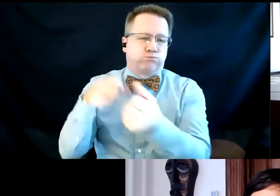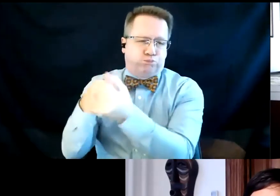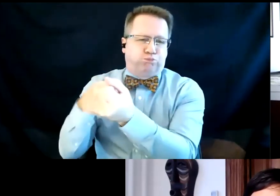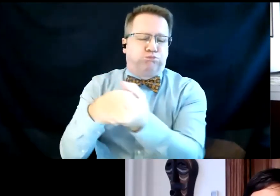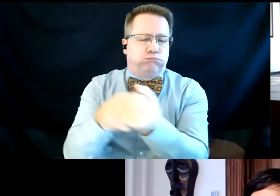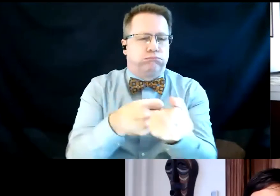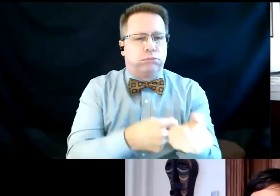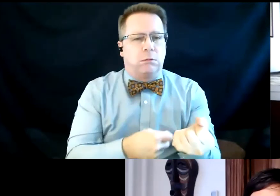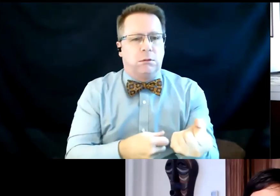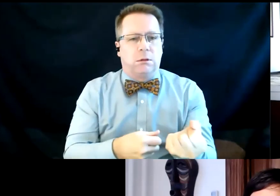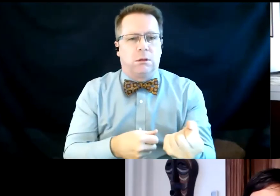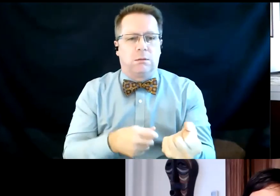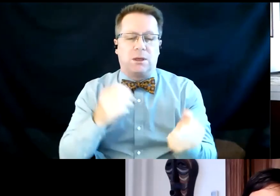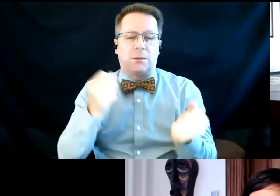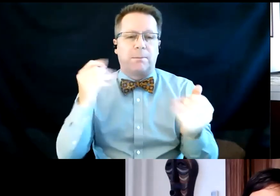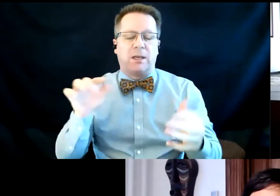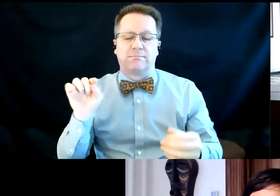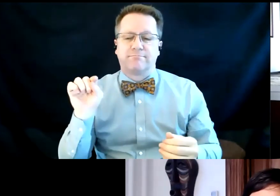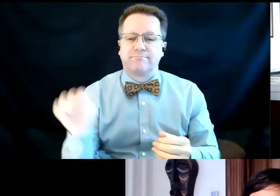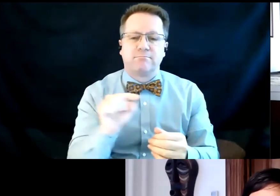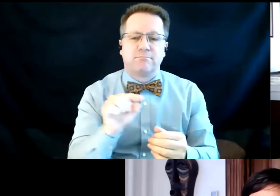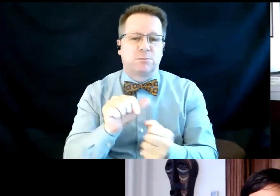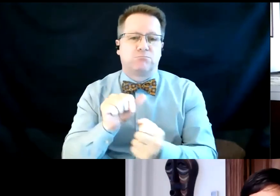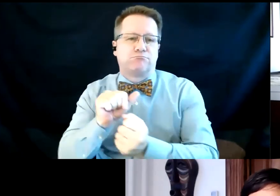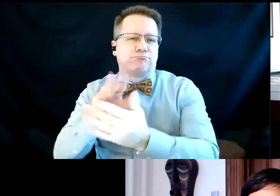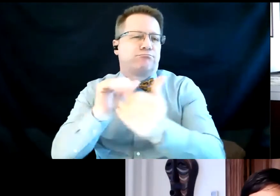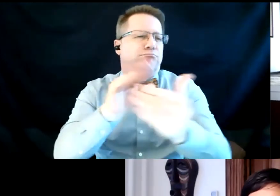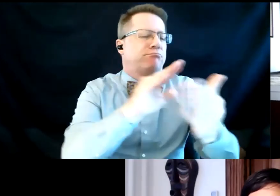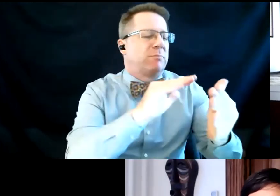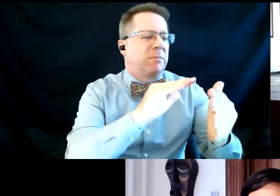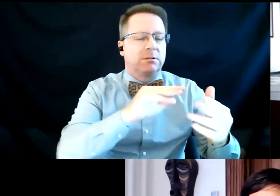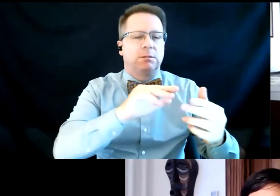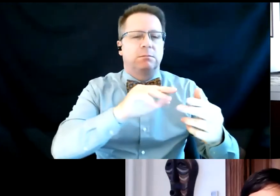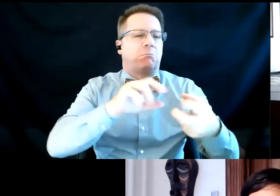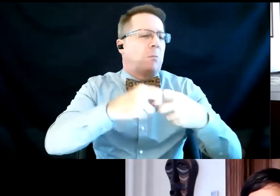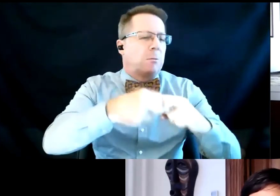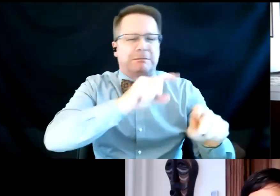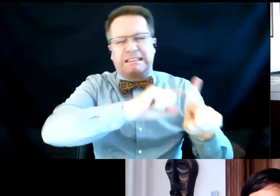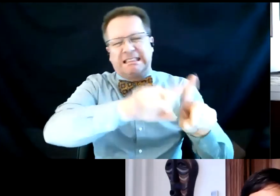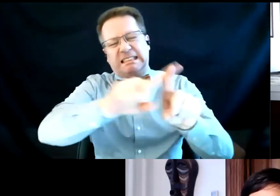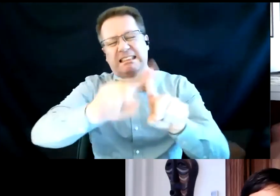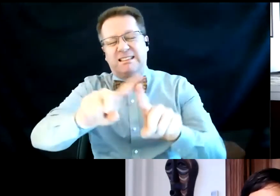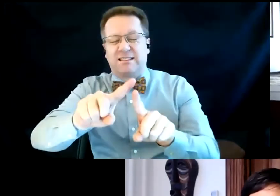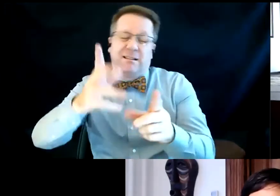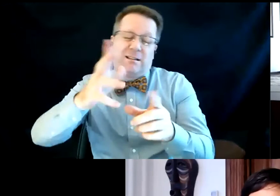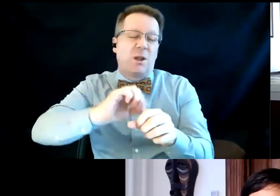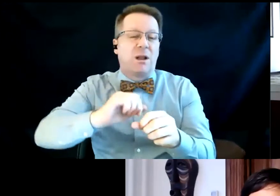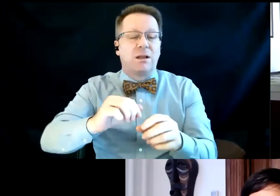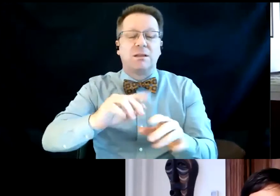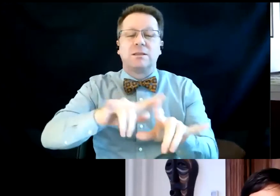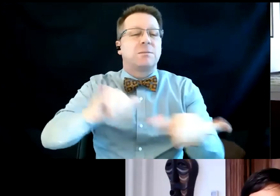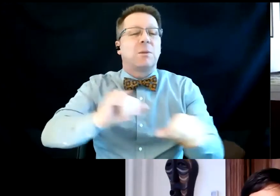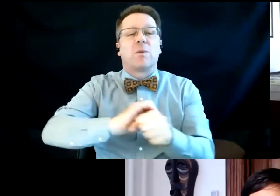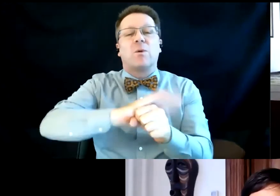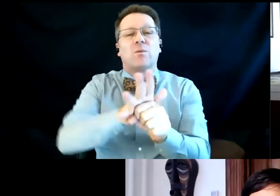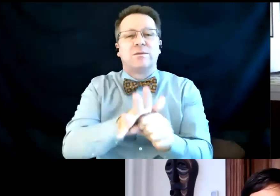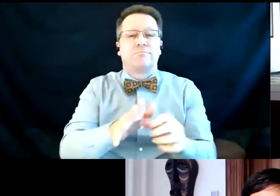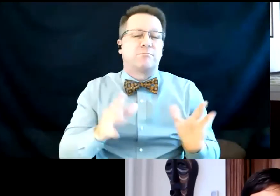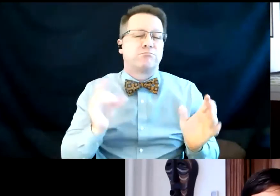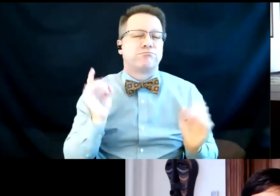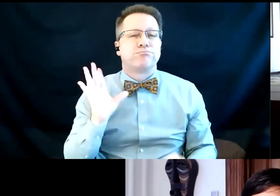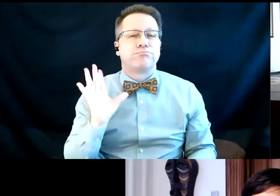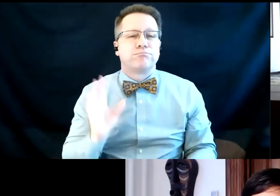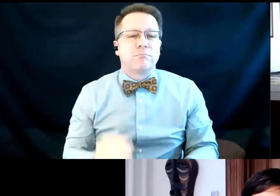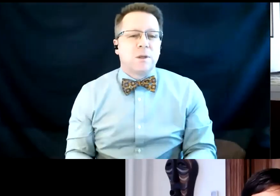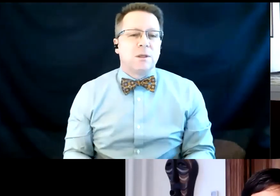of challenges related to COVID and to those election officials who would want to make it more difficult. Give us the rundown. How many cases did